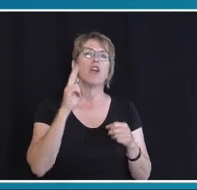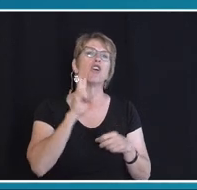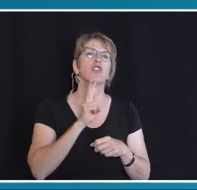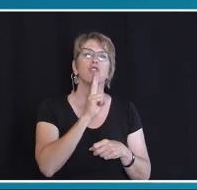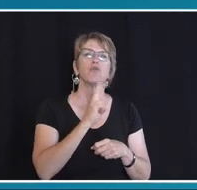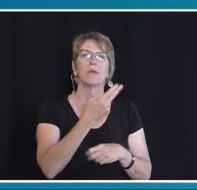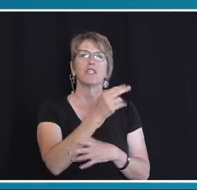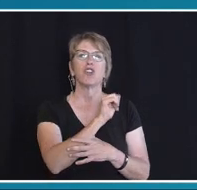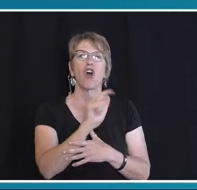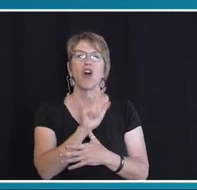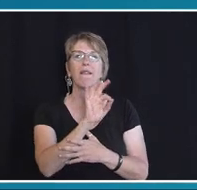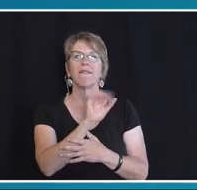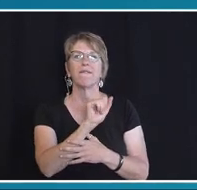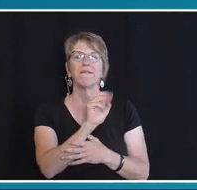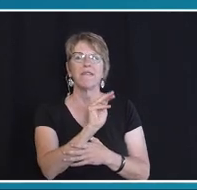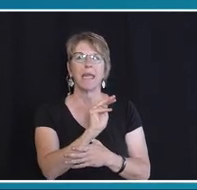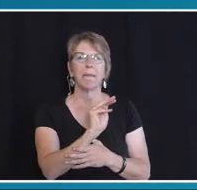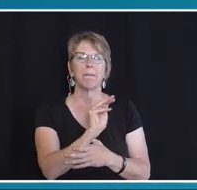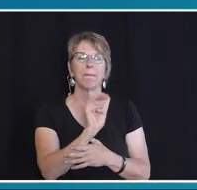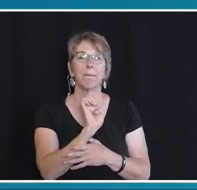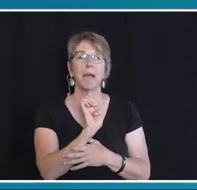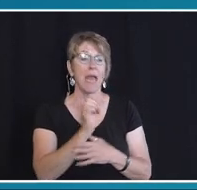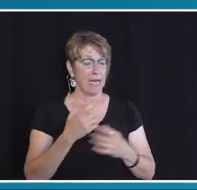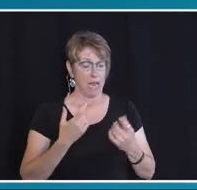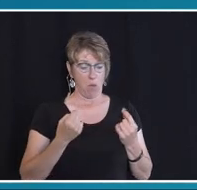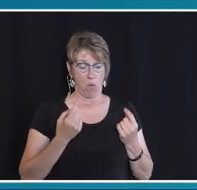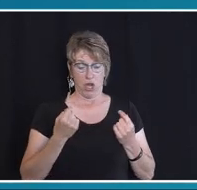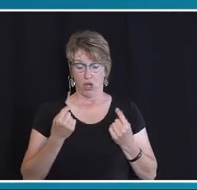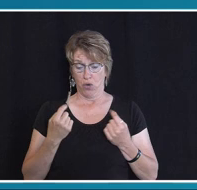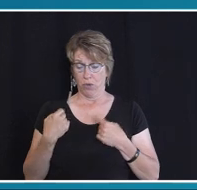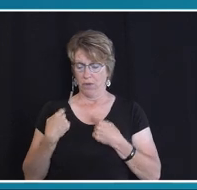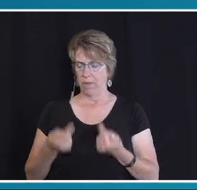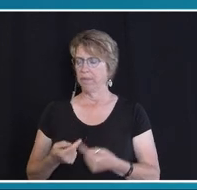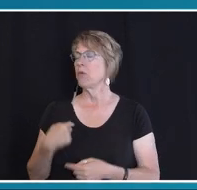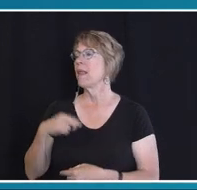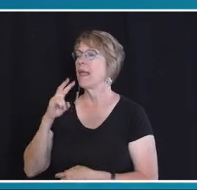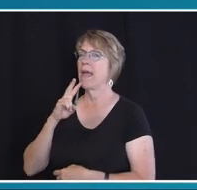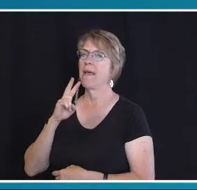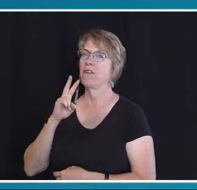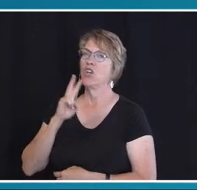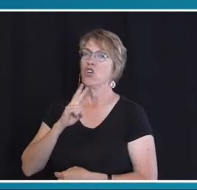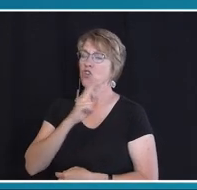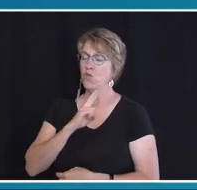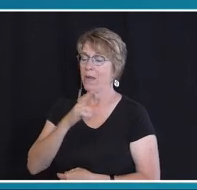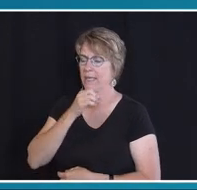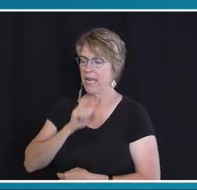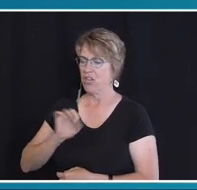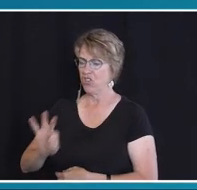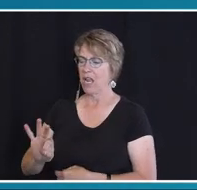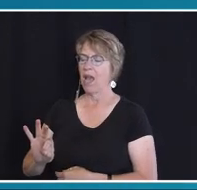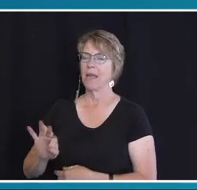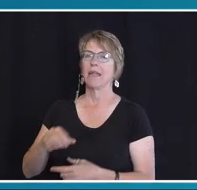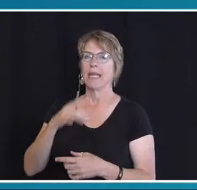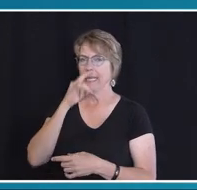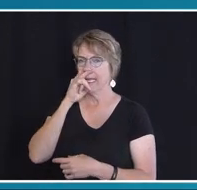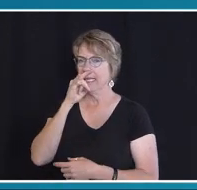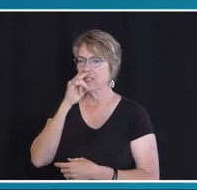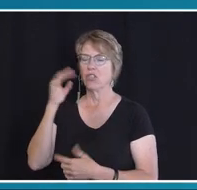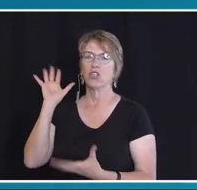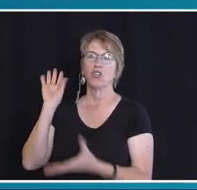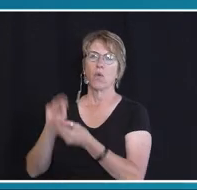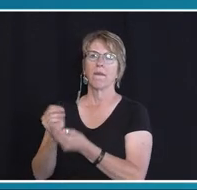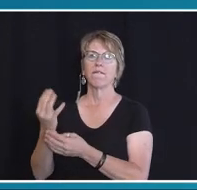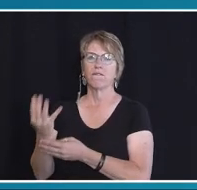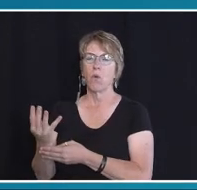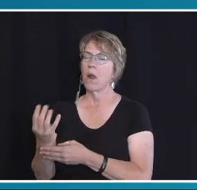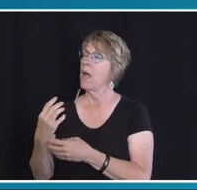these days? Well, I've got three kids, 13 and twin 9-year-olds, and they've kept me probably more busy now than